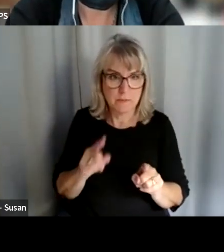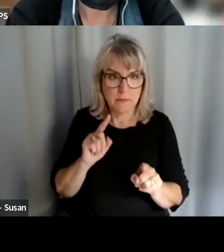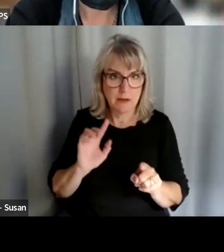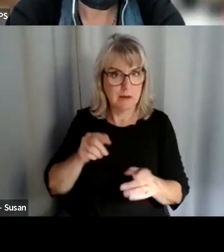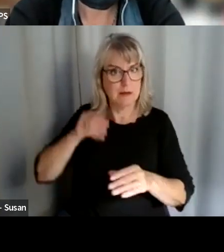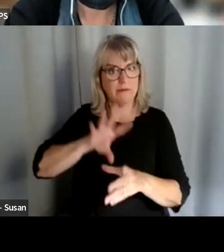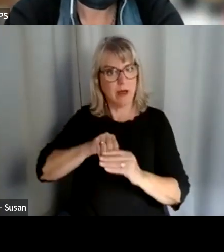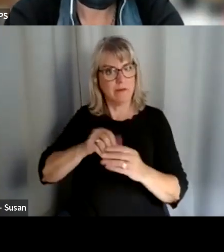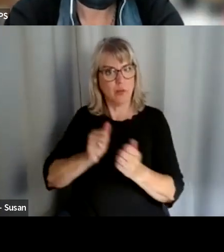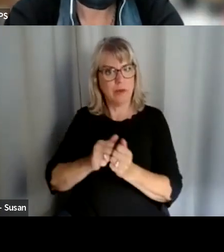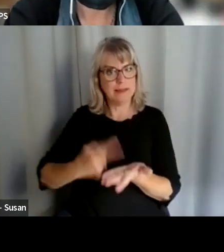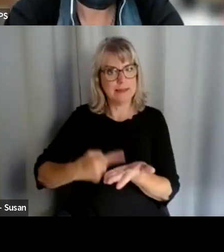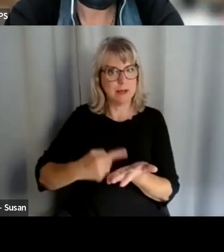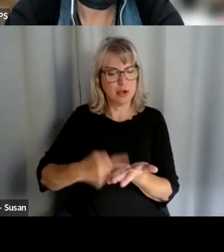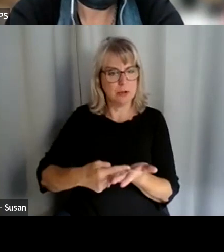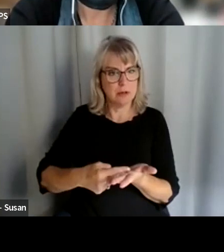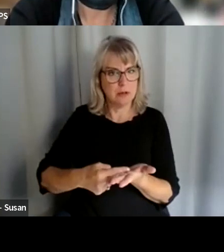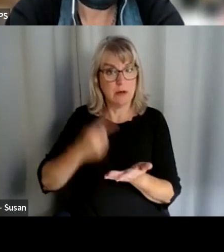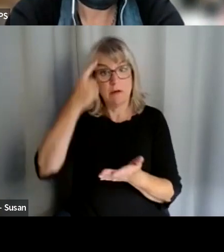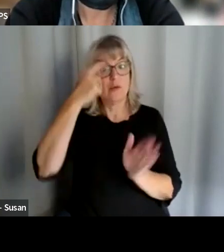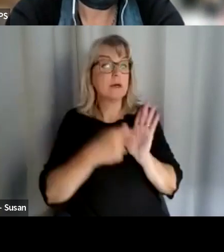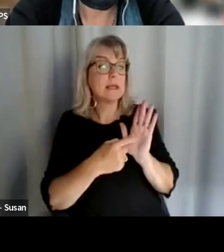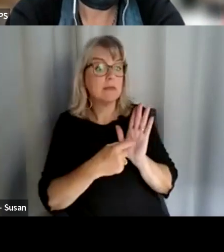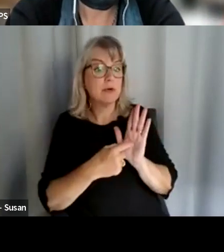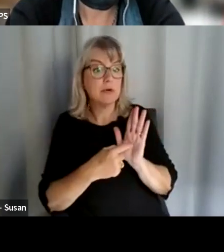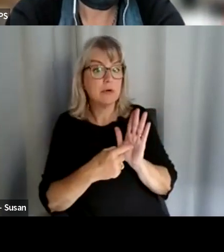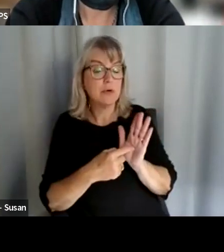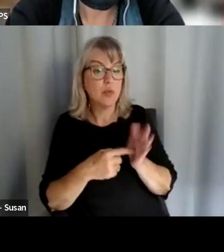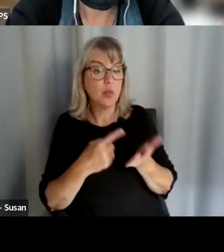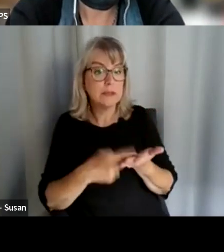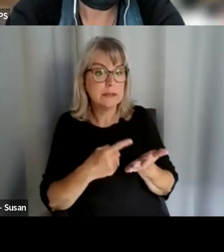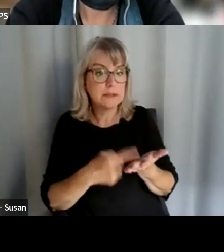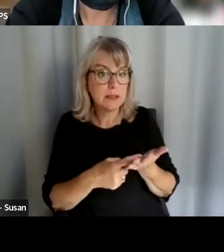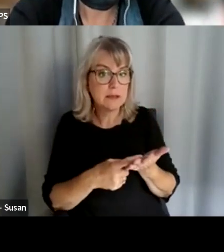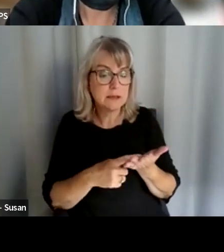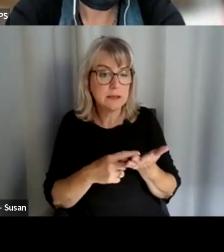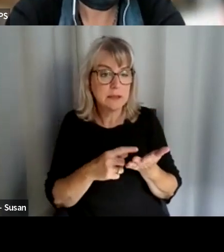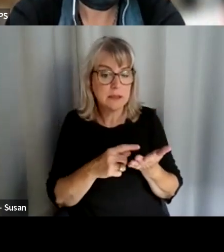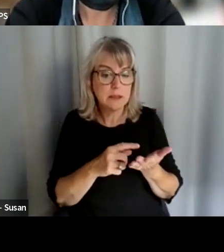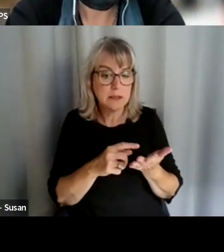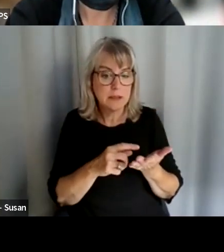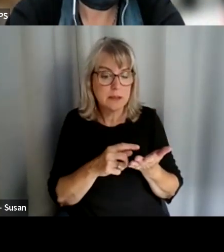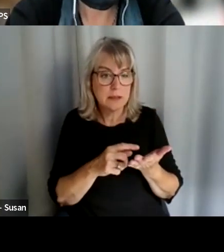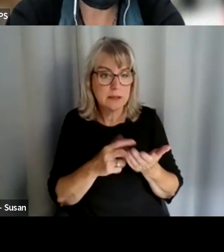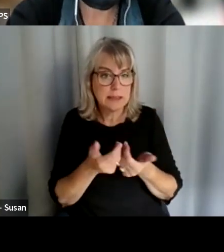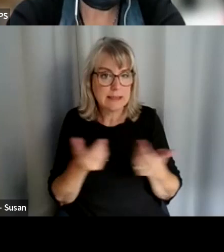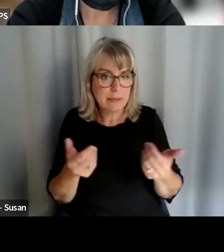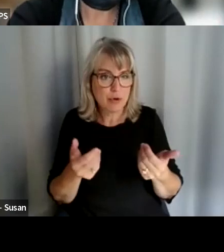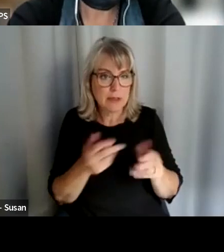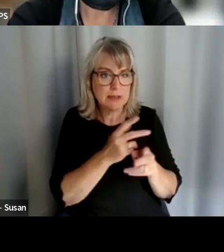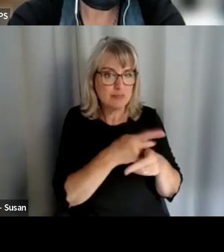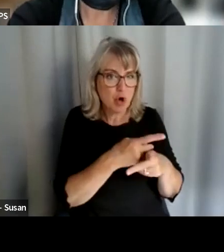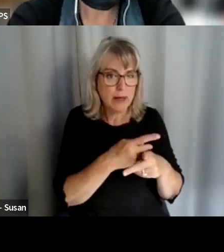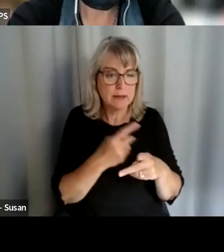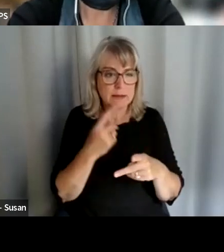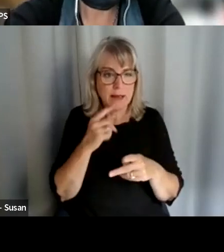discussion. But I think one, like for example, when we talk about the green aisle, when we talk about GSA Advantage, I feel like some of these products and some of